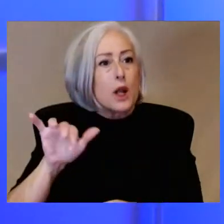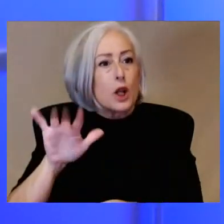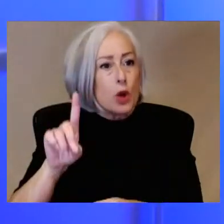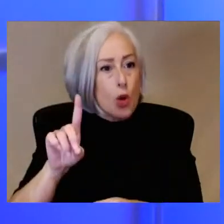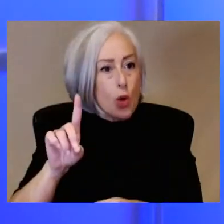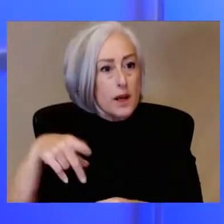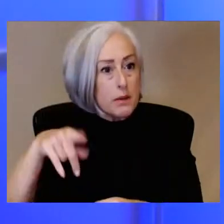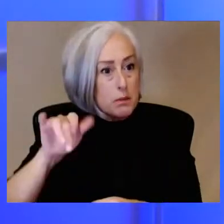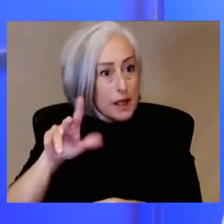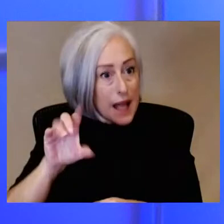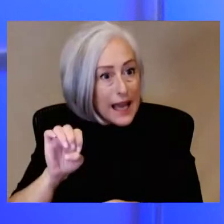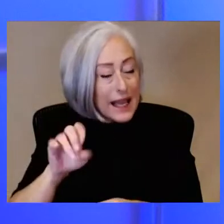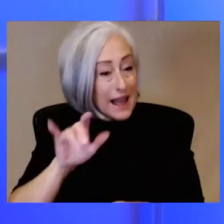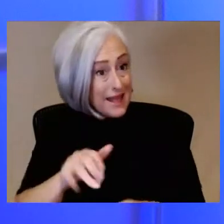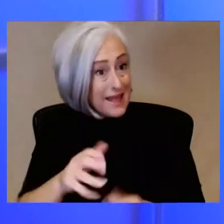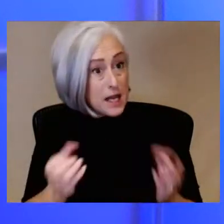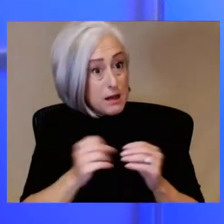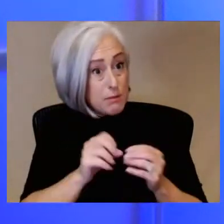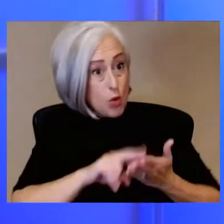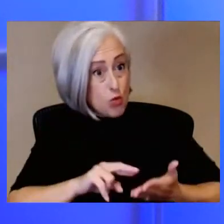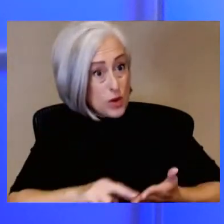they're becoming more and more